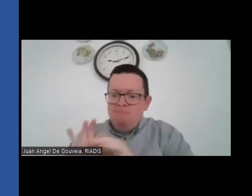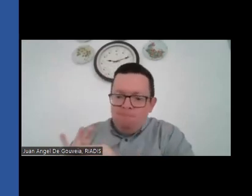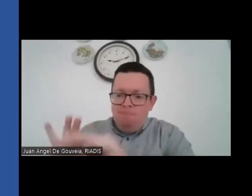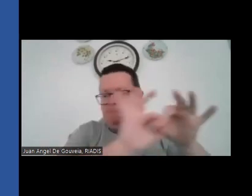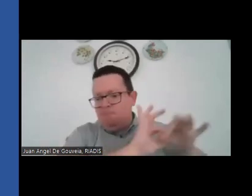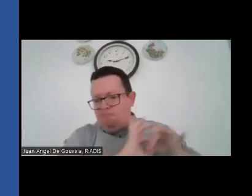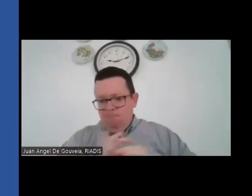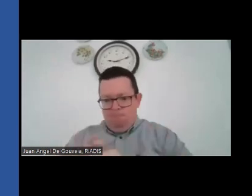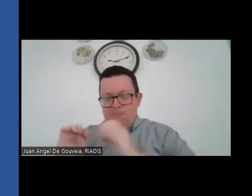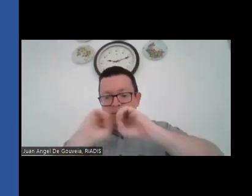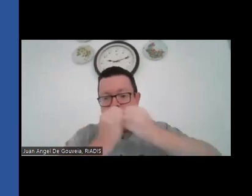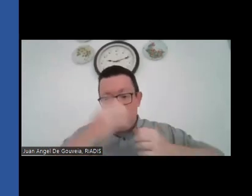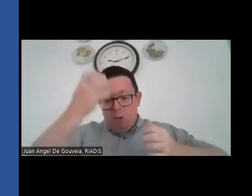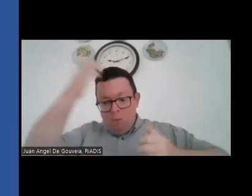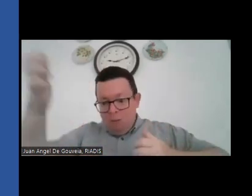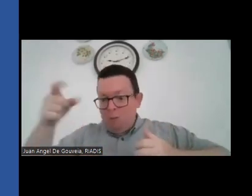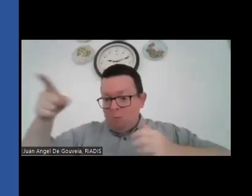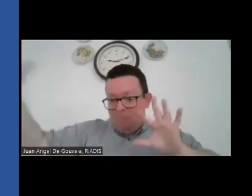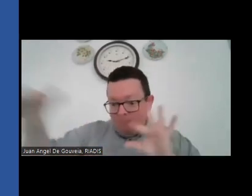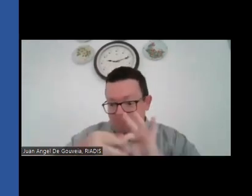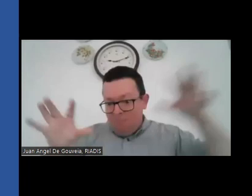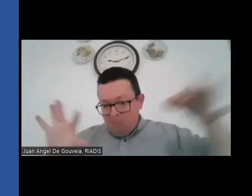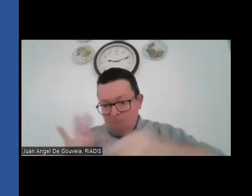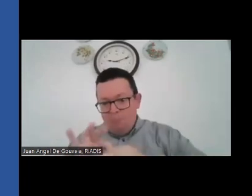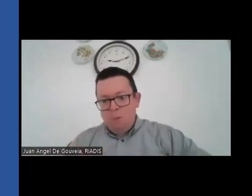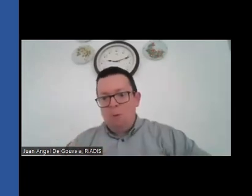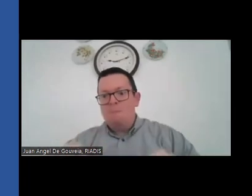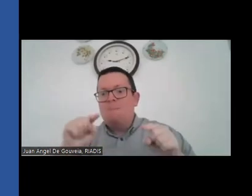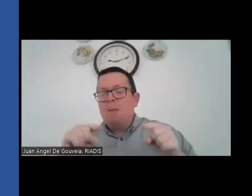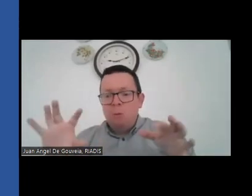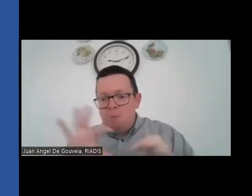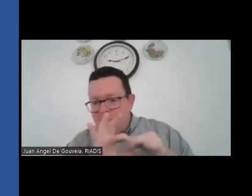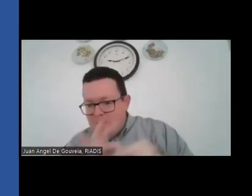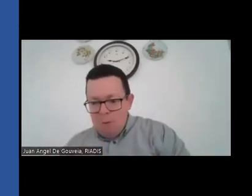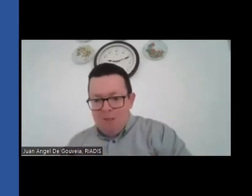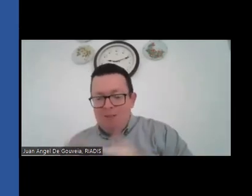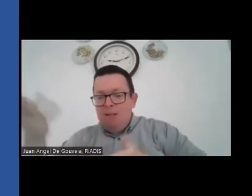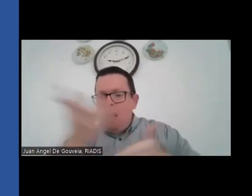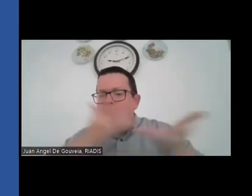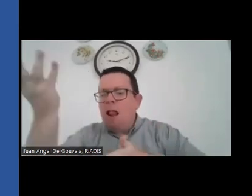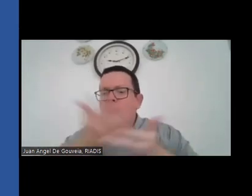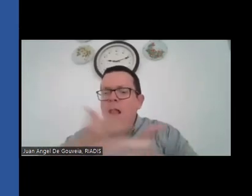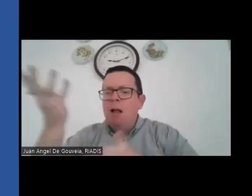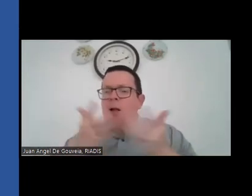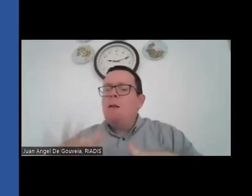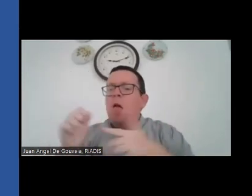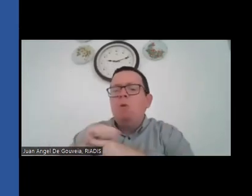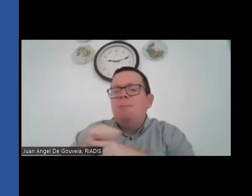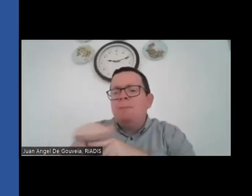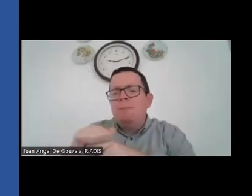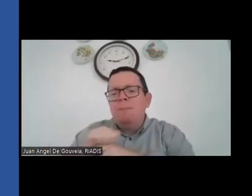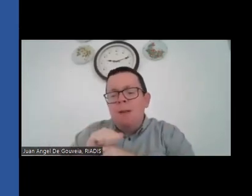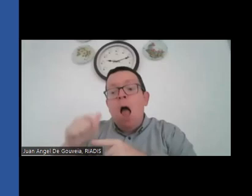governmental organizations, are linking together to learn about good practices in inclusive health at the regional